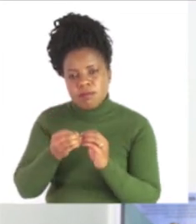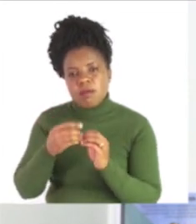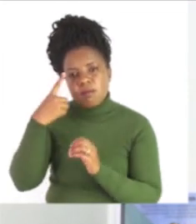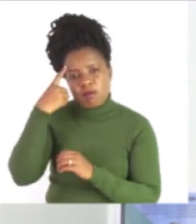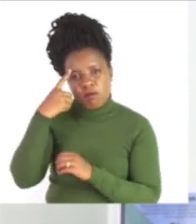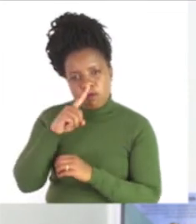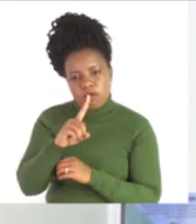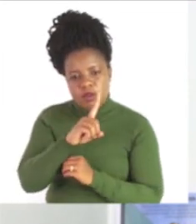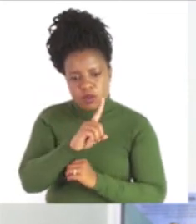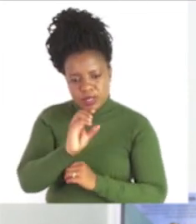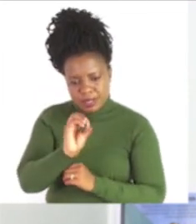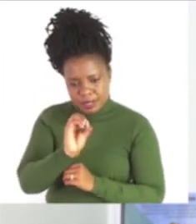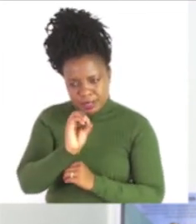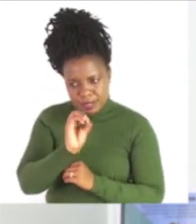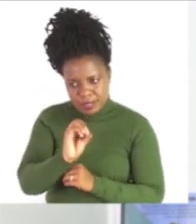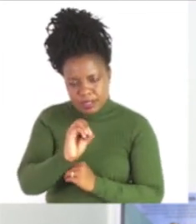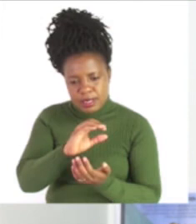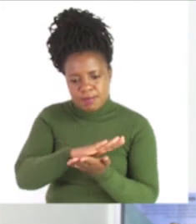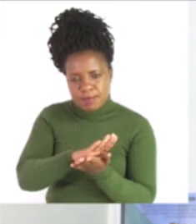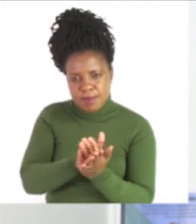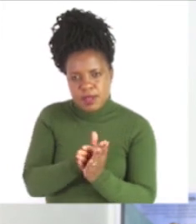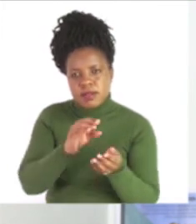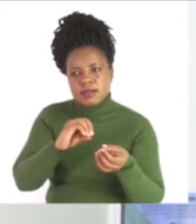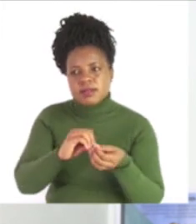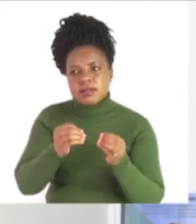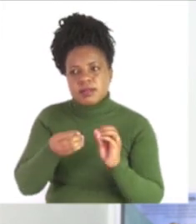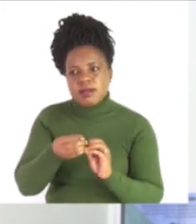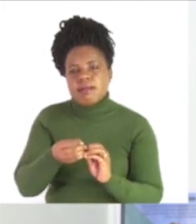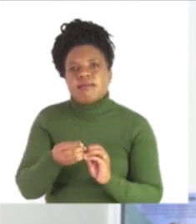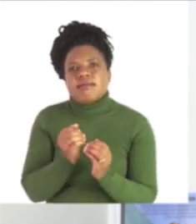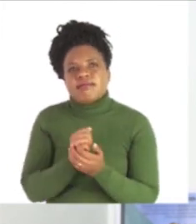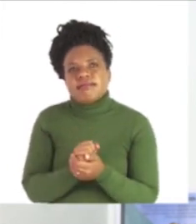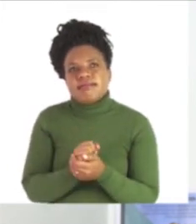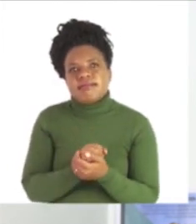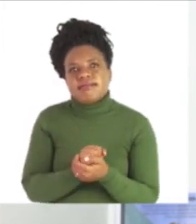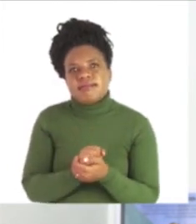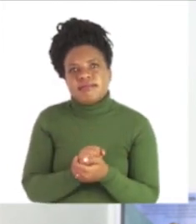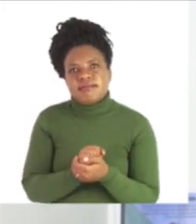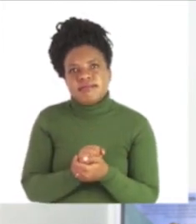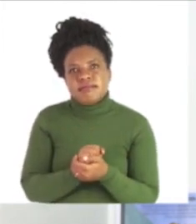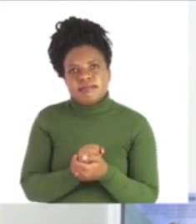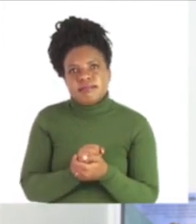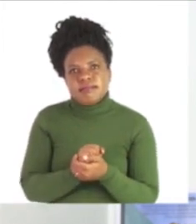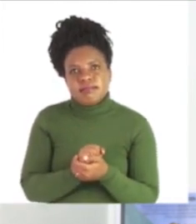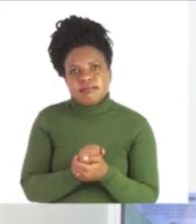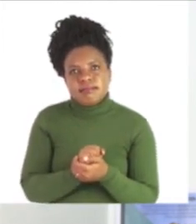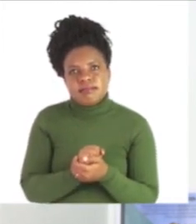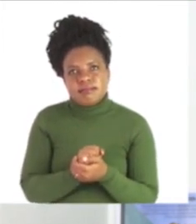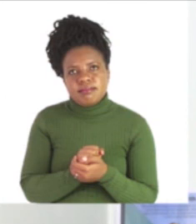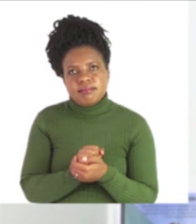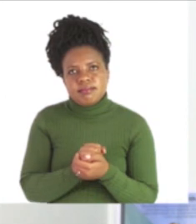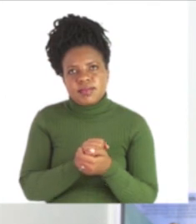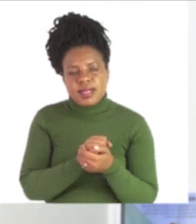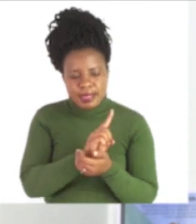cube. 10 times 10 times 10. This is an